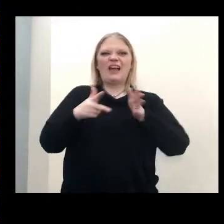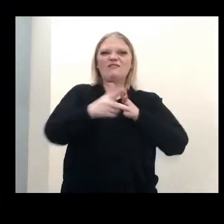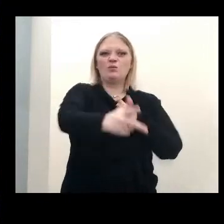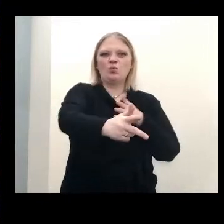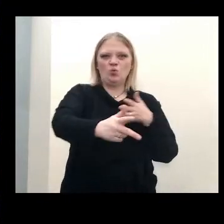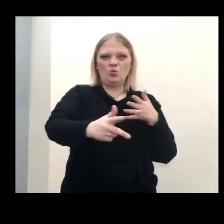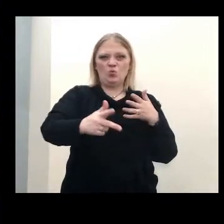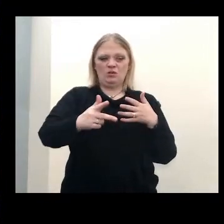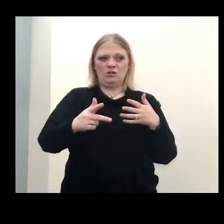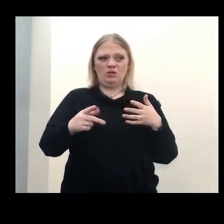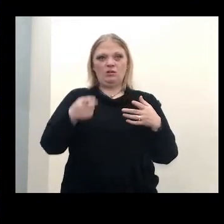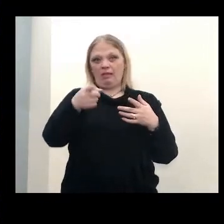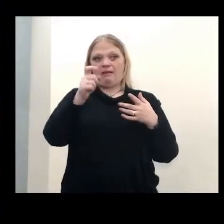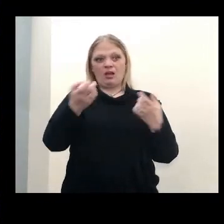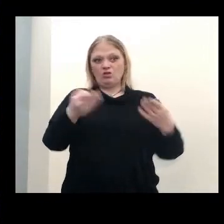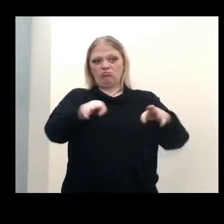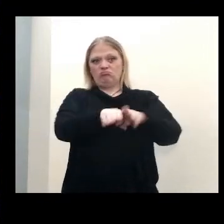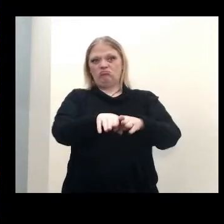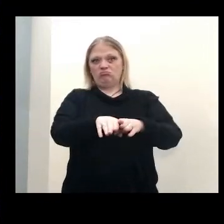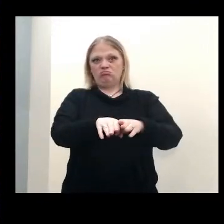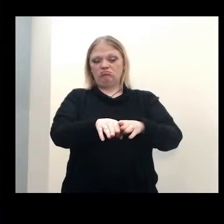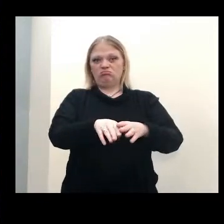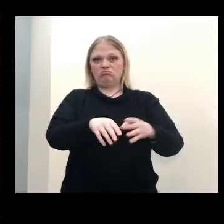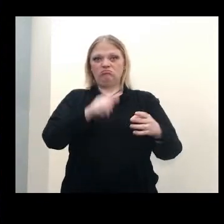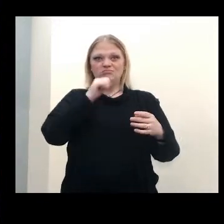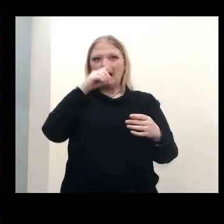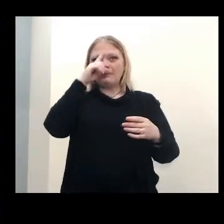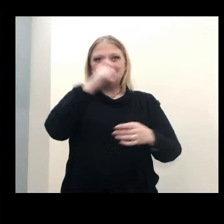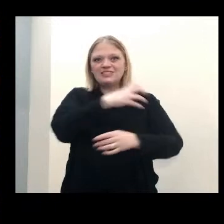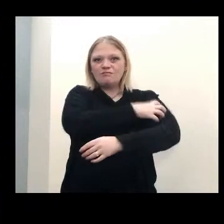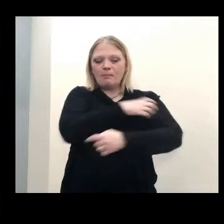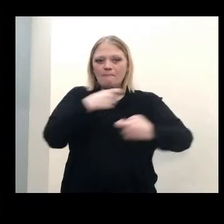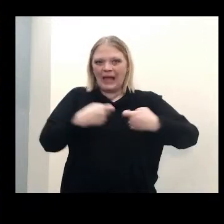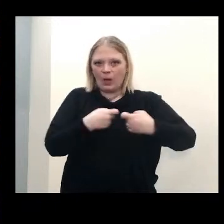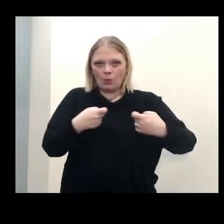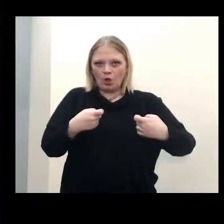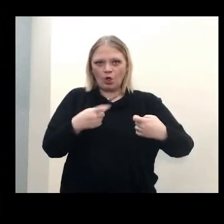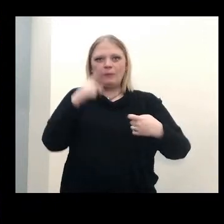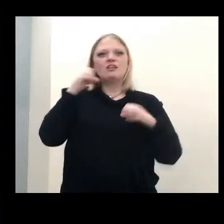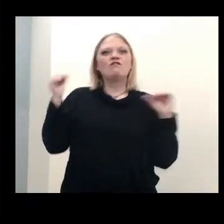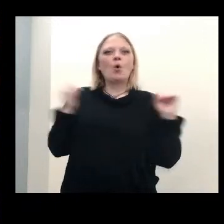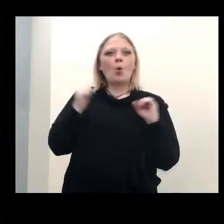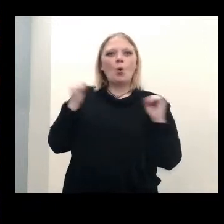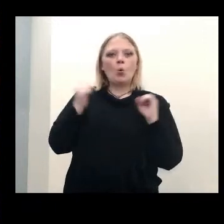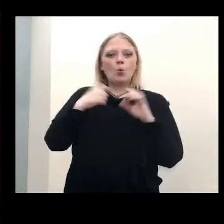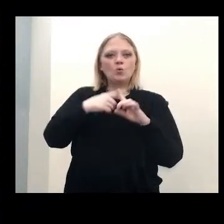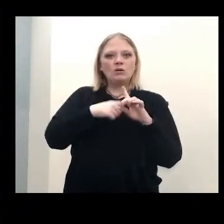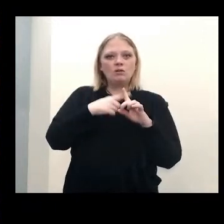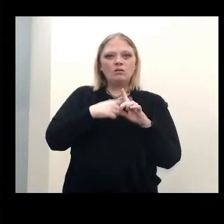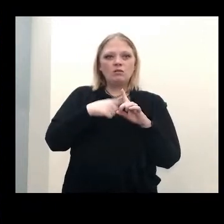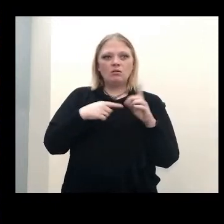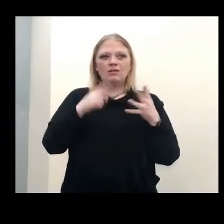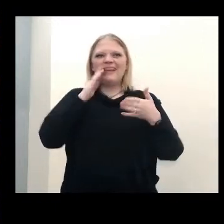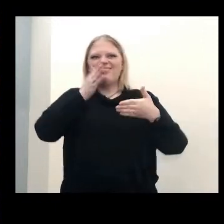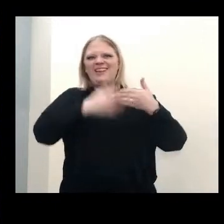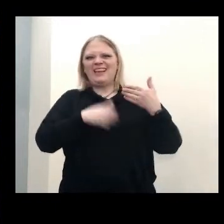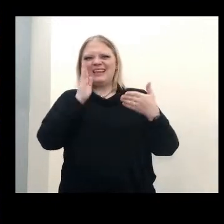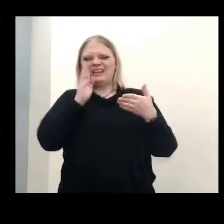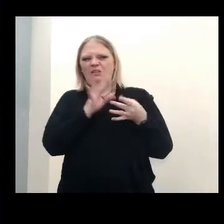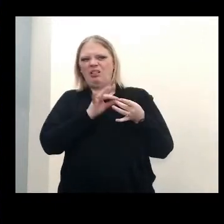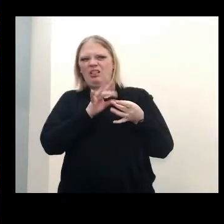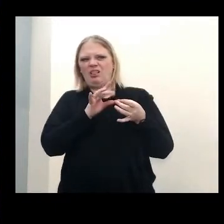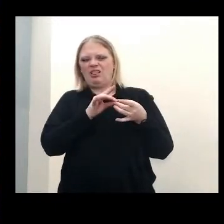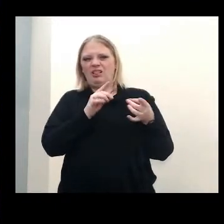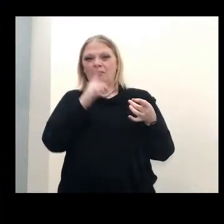facilities, they had to shut down, not because of power issues, but because of cold issues. And actually at the end, I'll talk a little bit